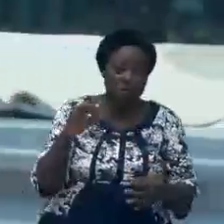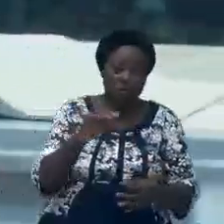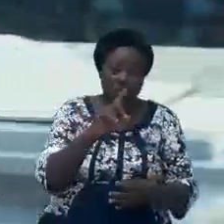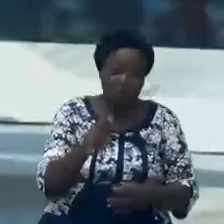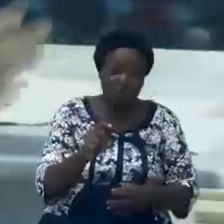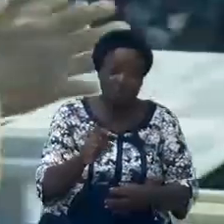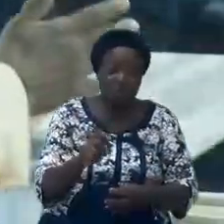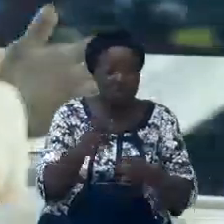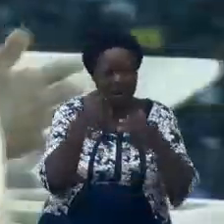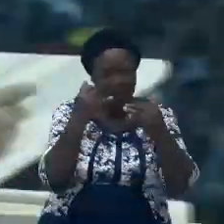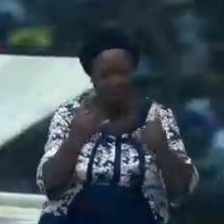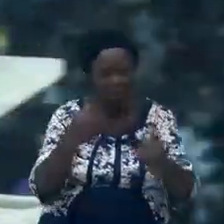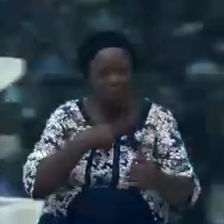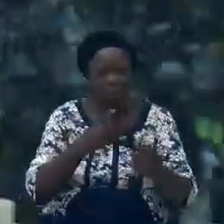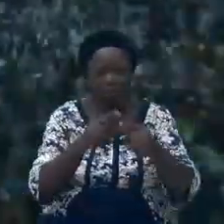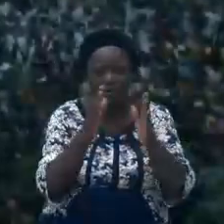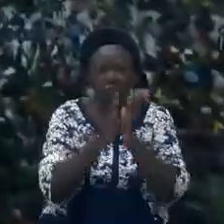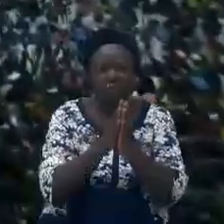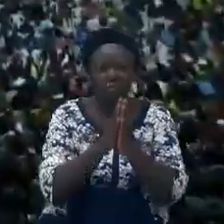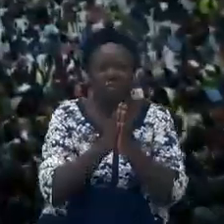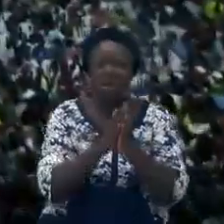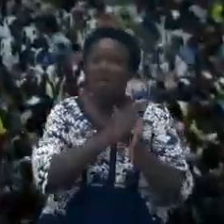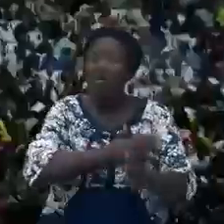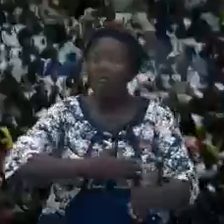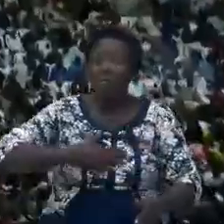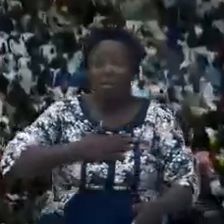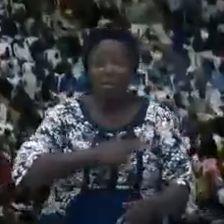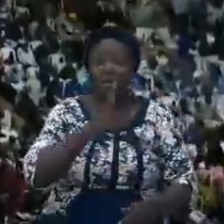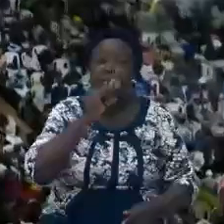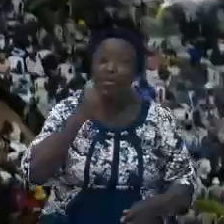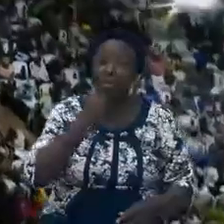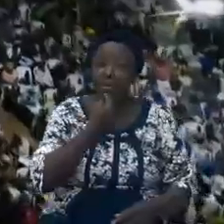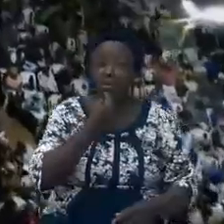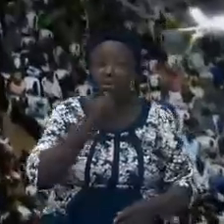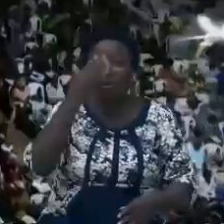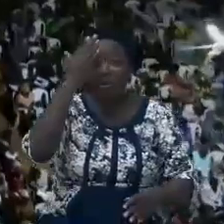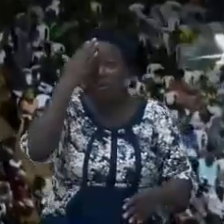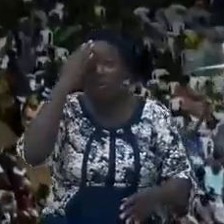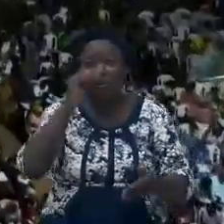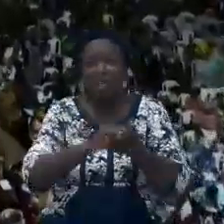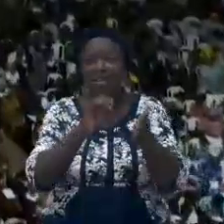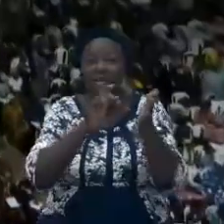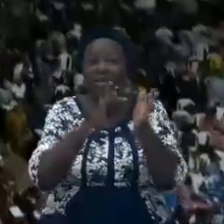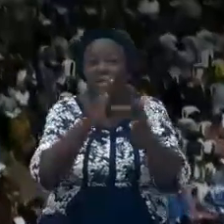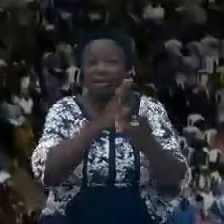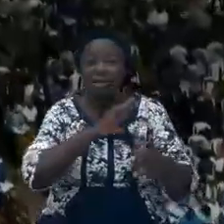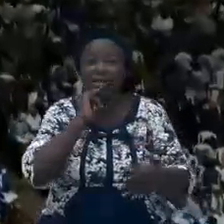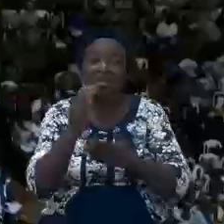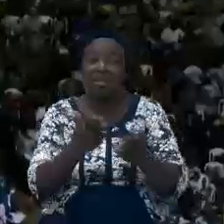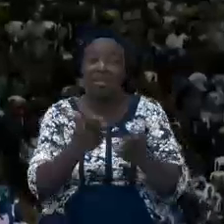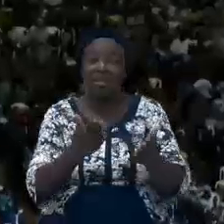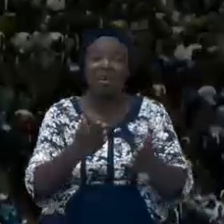eyes closed it's about an eye is close it's coming it's available whatsoever